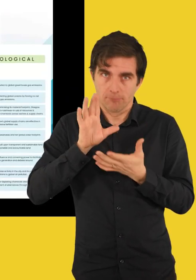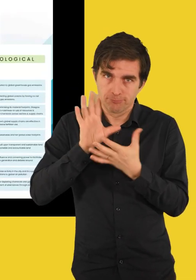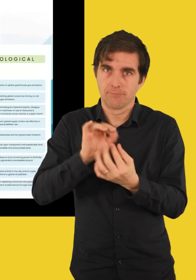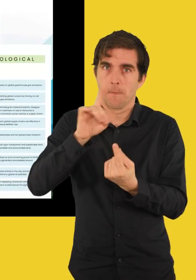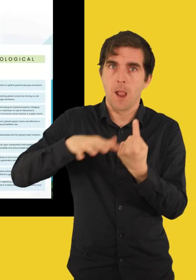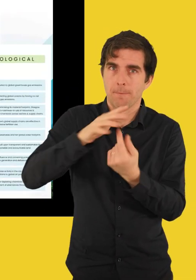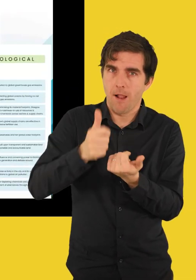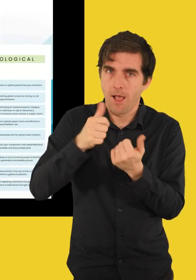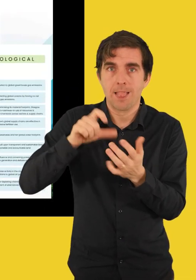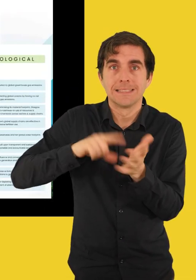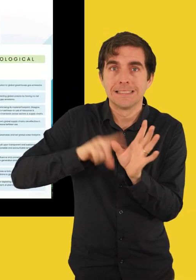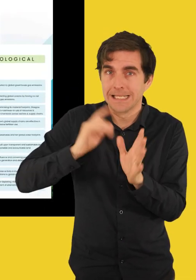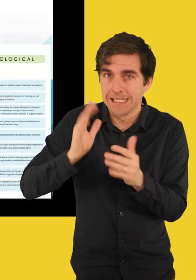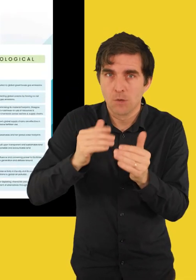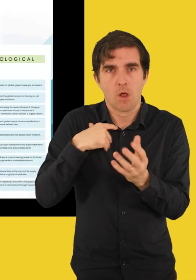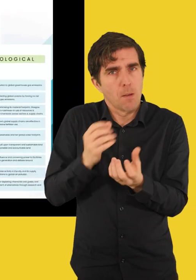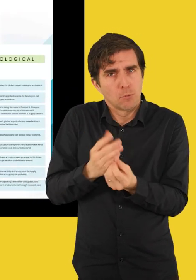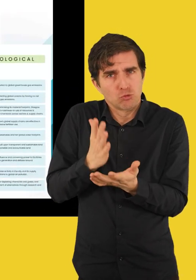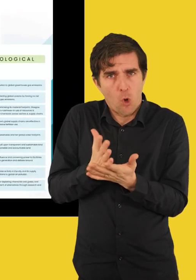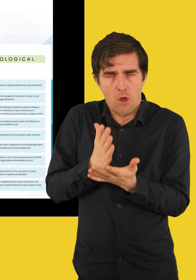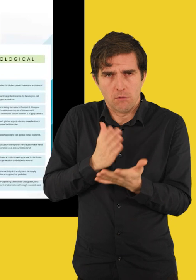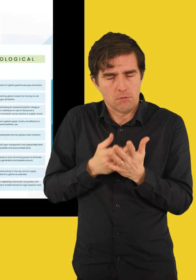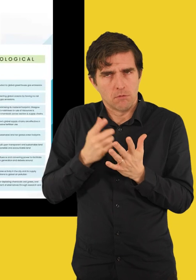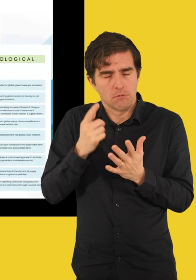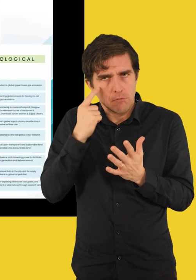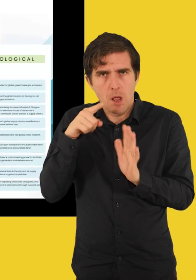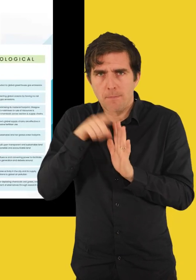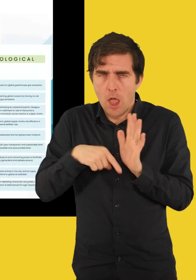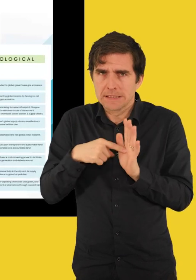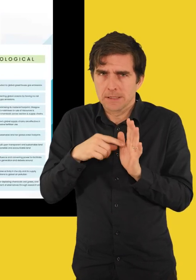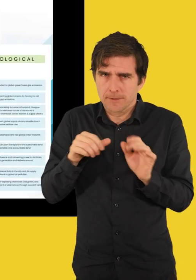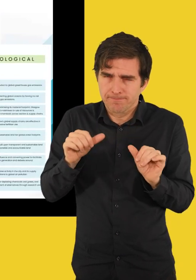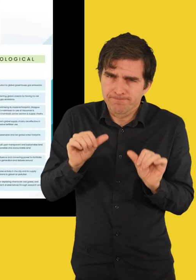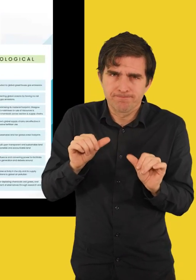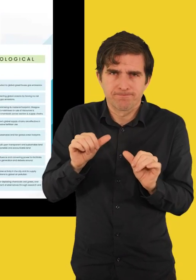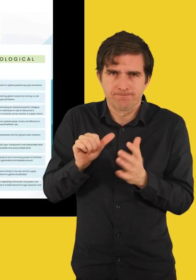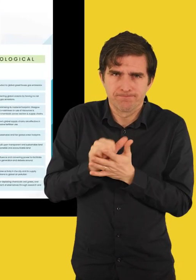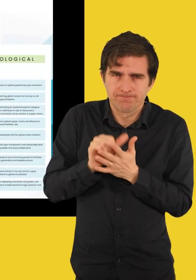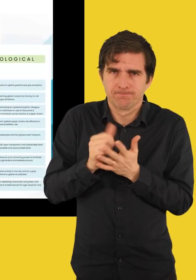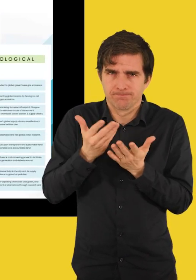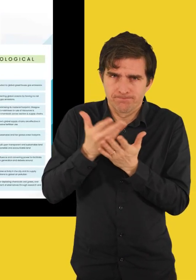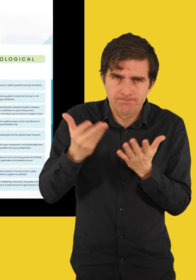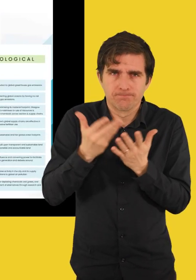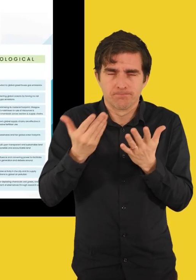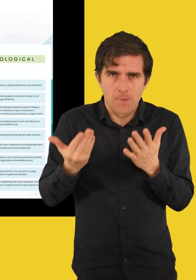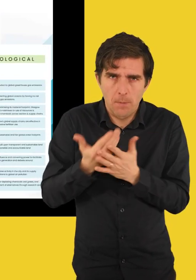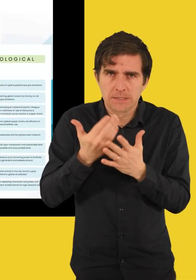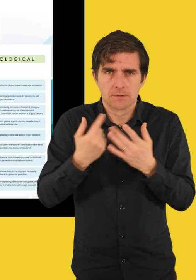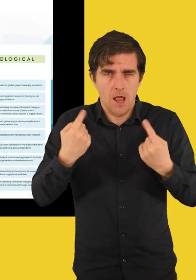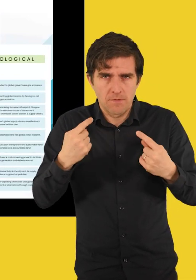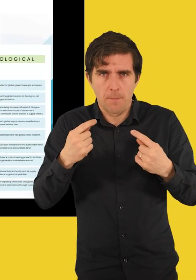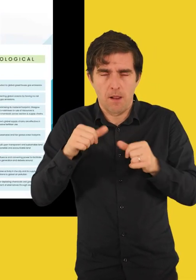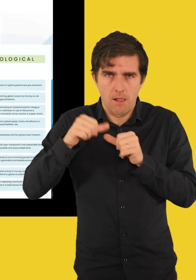to the city, we wanted to make sure that they were kind of sensitive to policy action, could be compared, were updated,